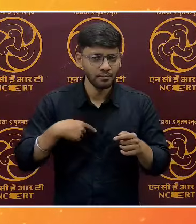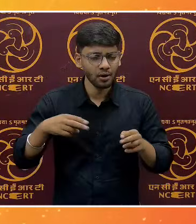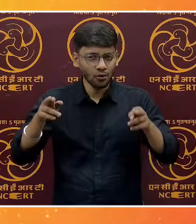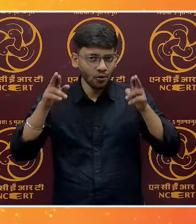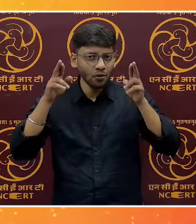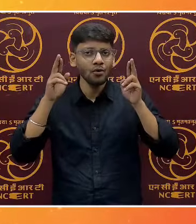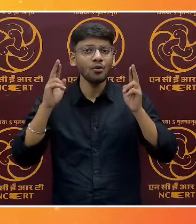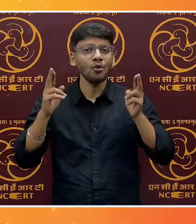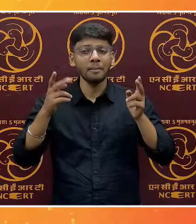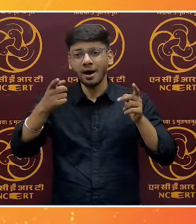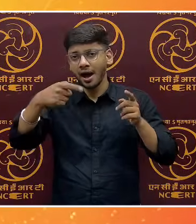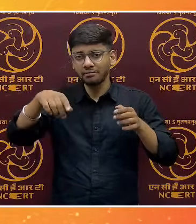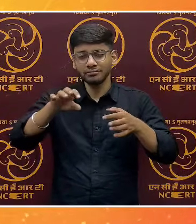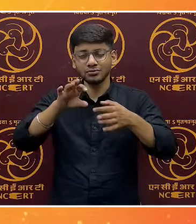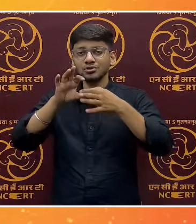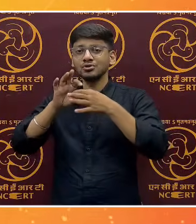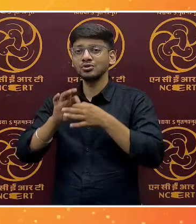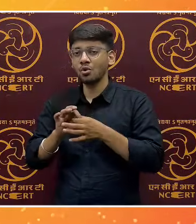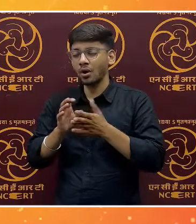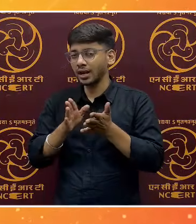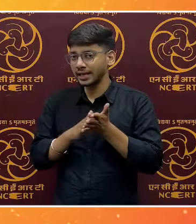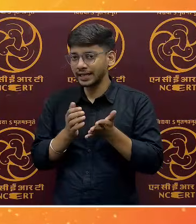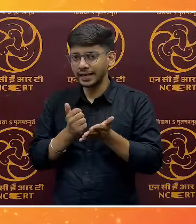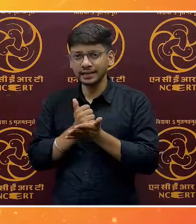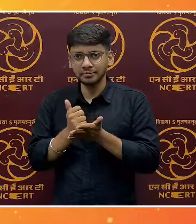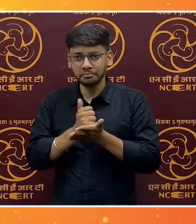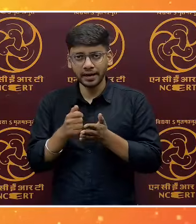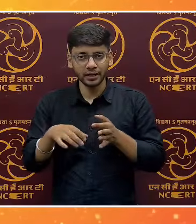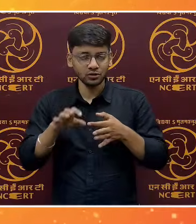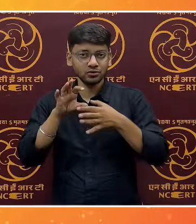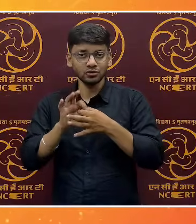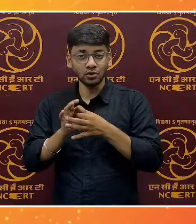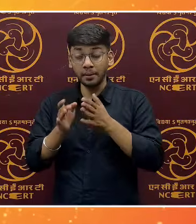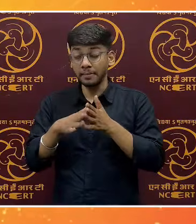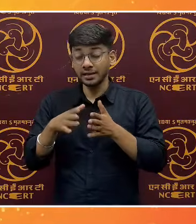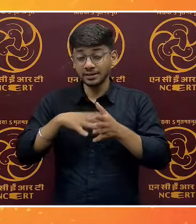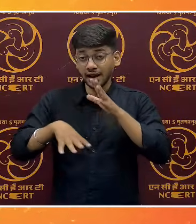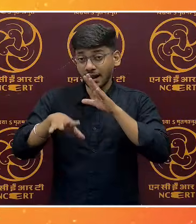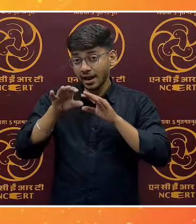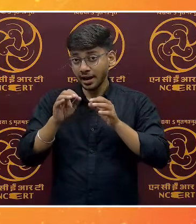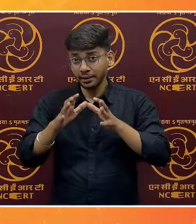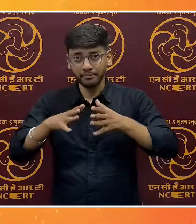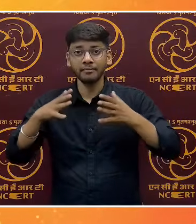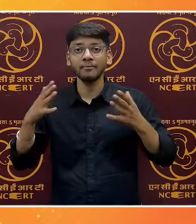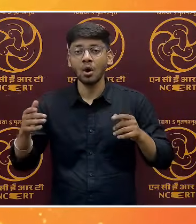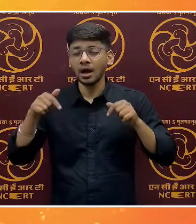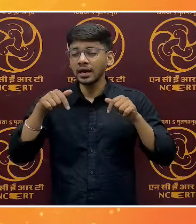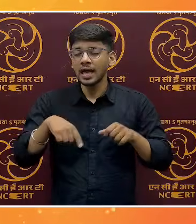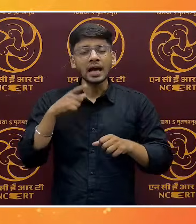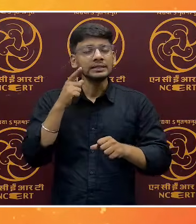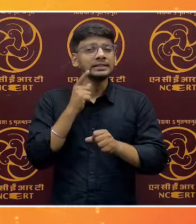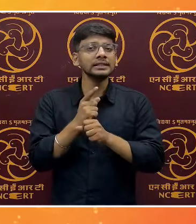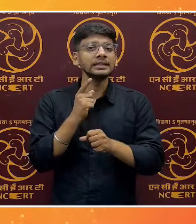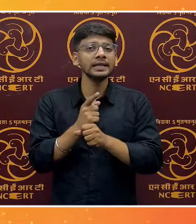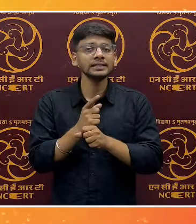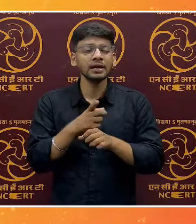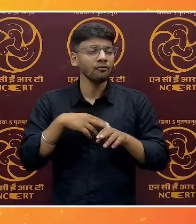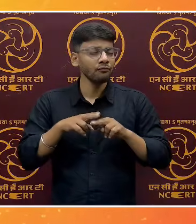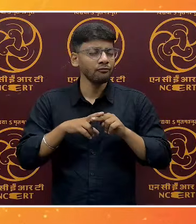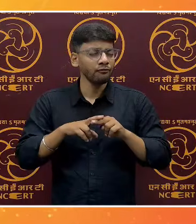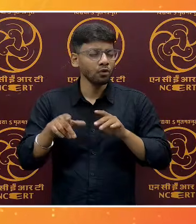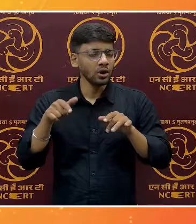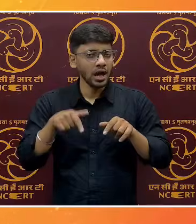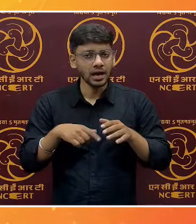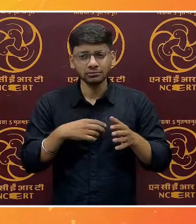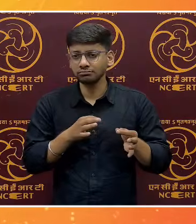be enjoying this simulation and you will be learning a lot. So with this we have an expert and she'll be answering